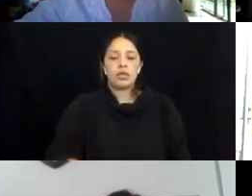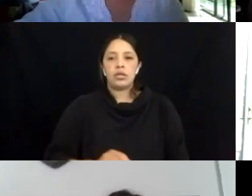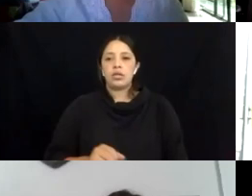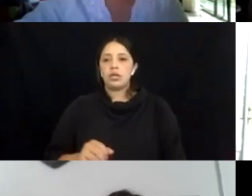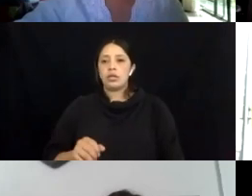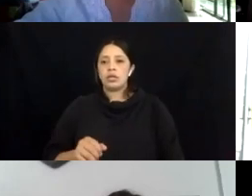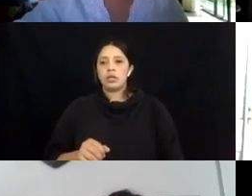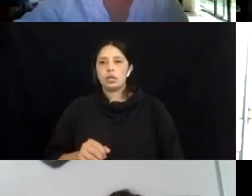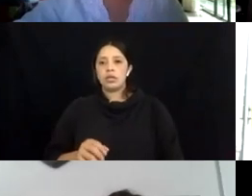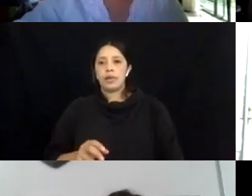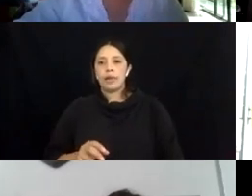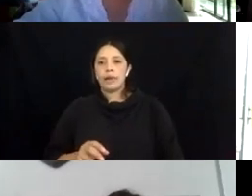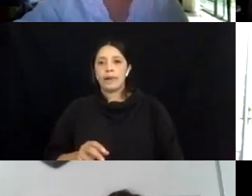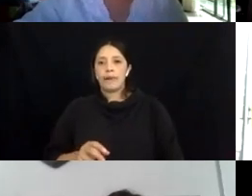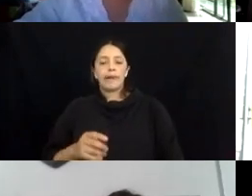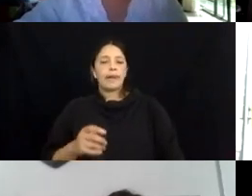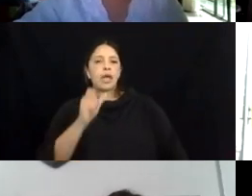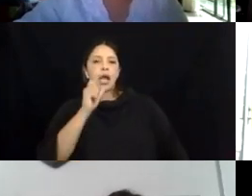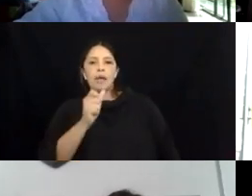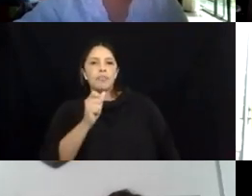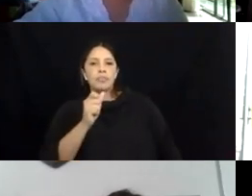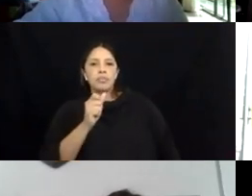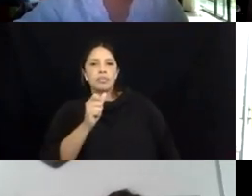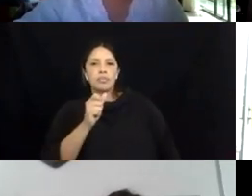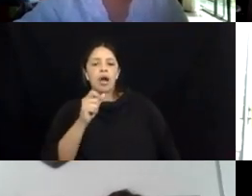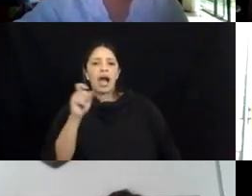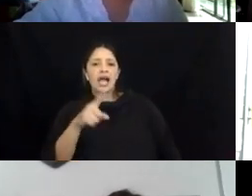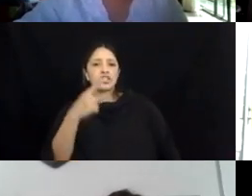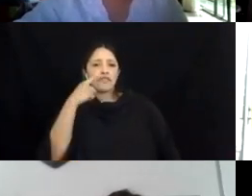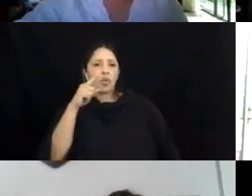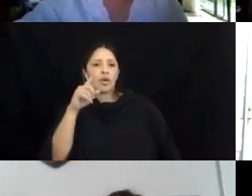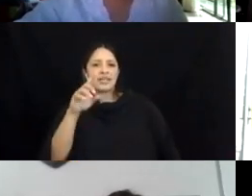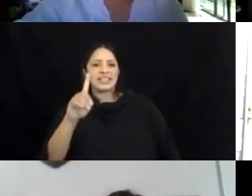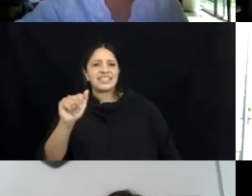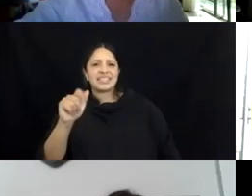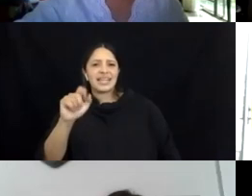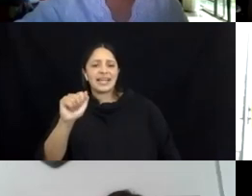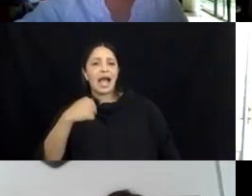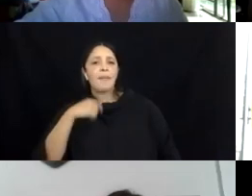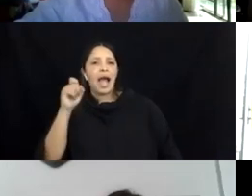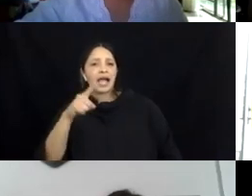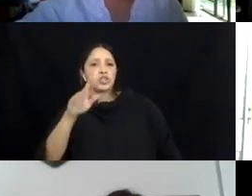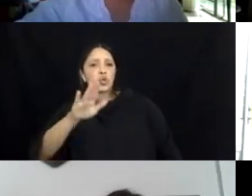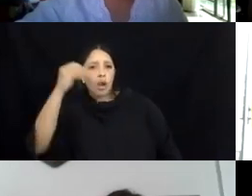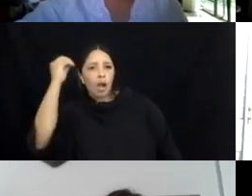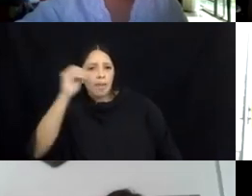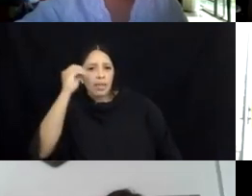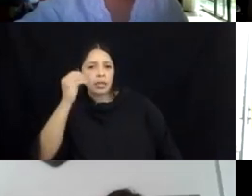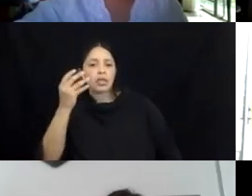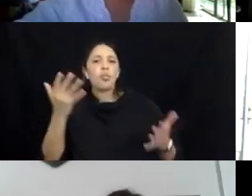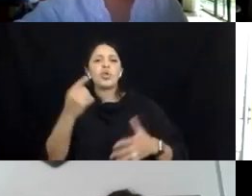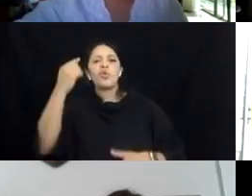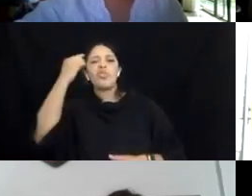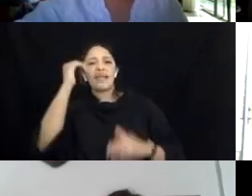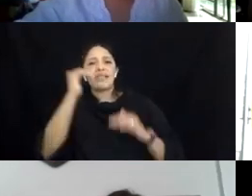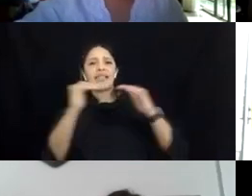Basically, I'm not asking for data. I'm asking about your opinion. What do you think that is the level of education of